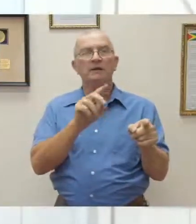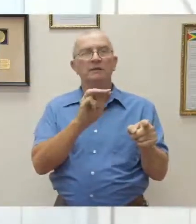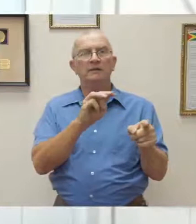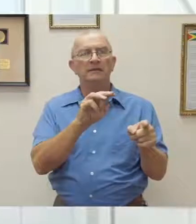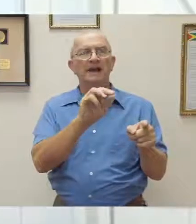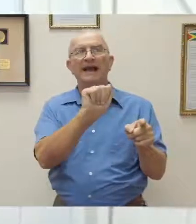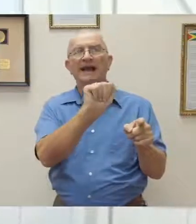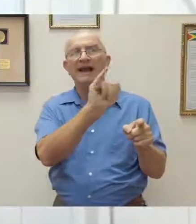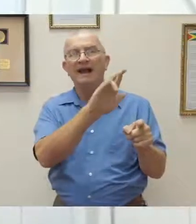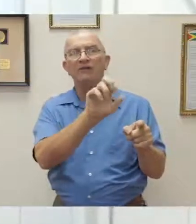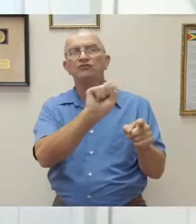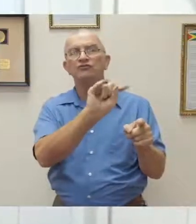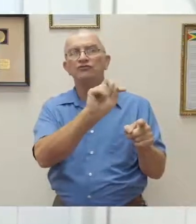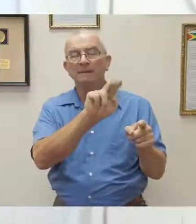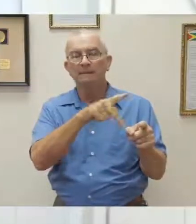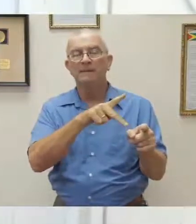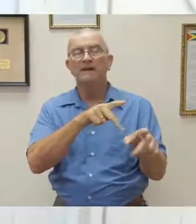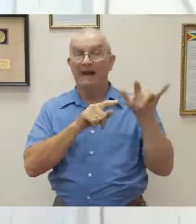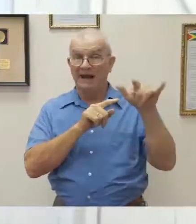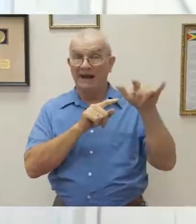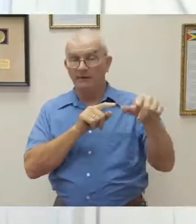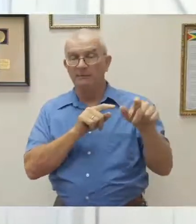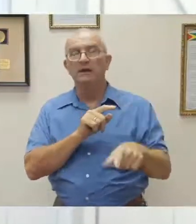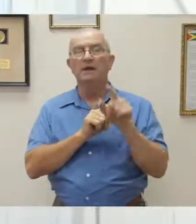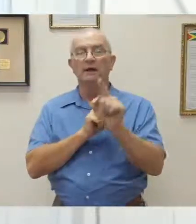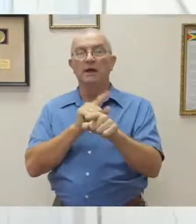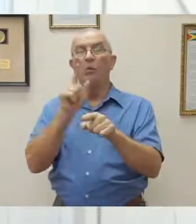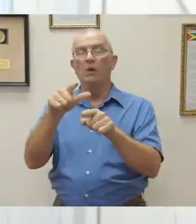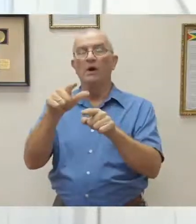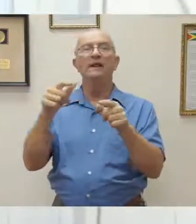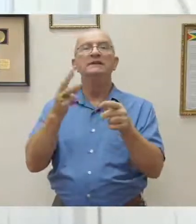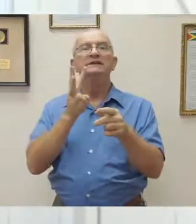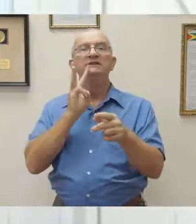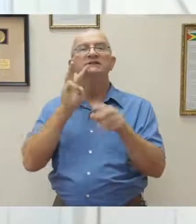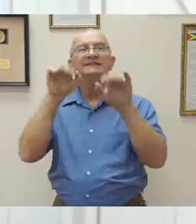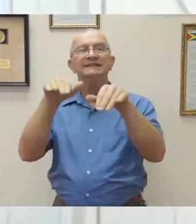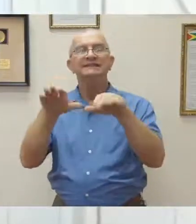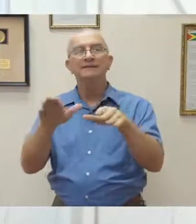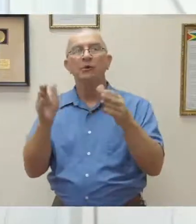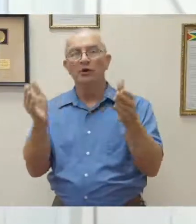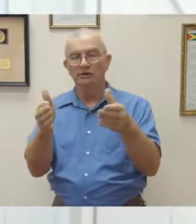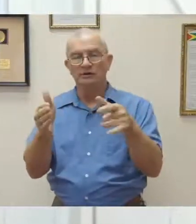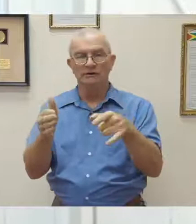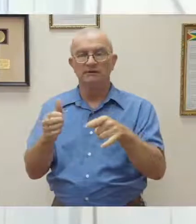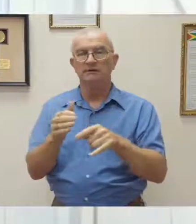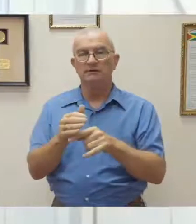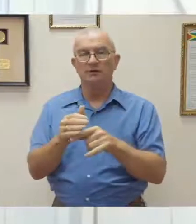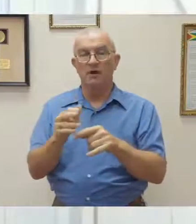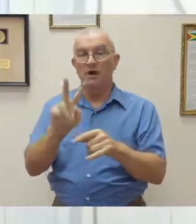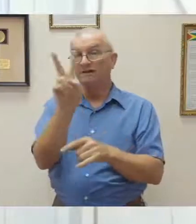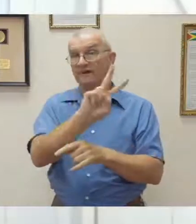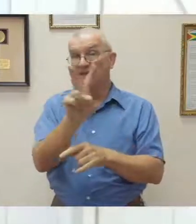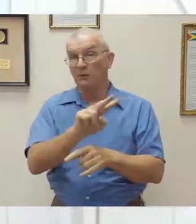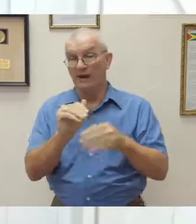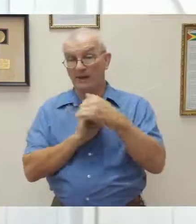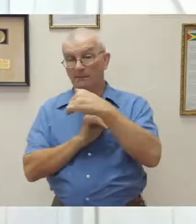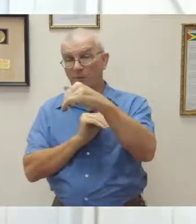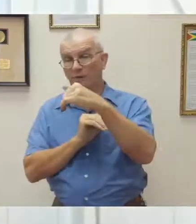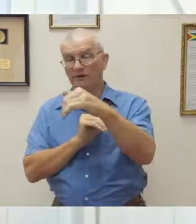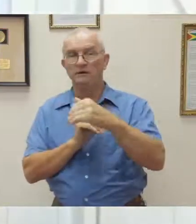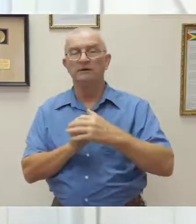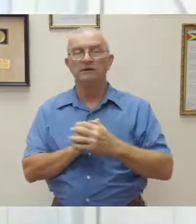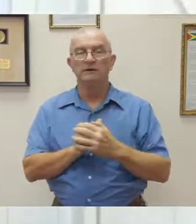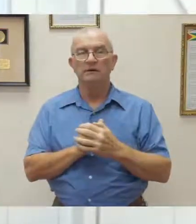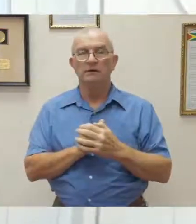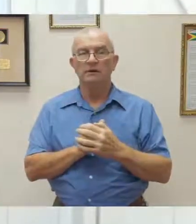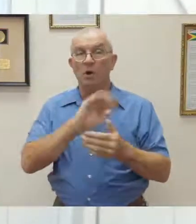and the 1 legal seaport, which is at Morowana on the Venezuelan border. All illegal